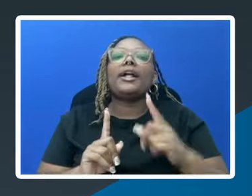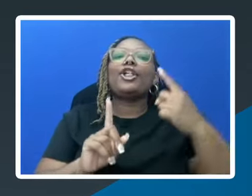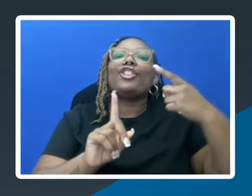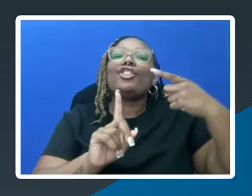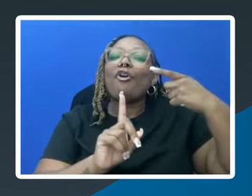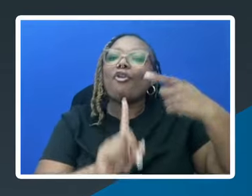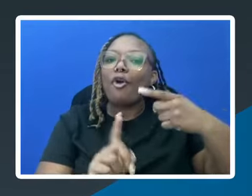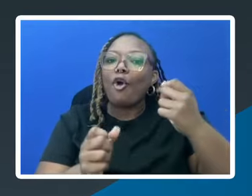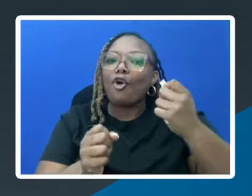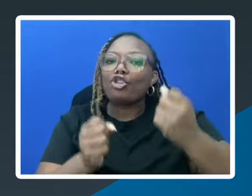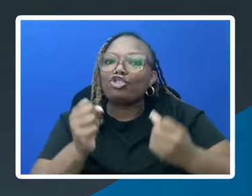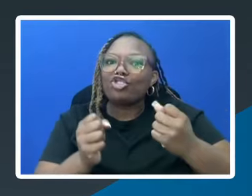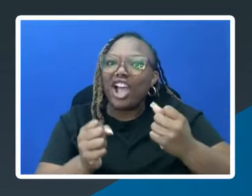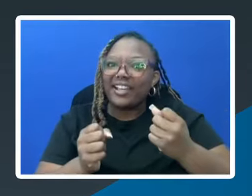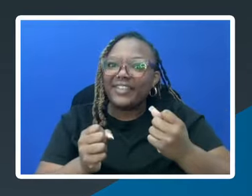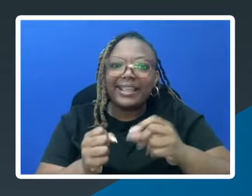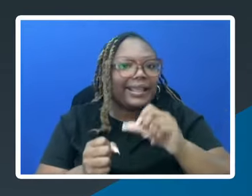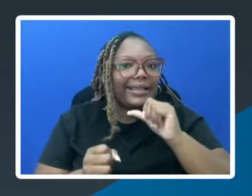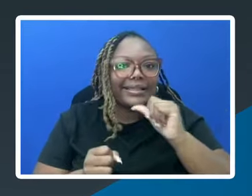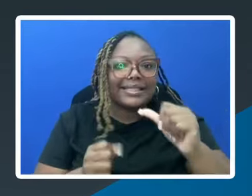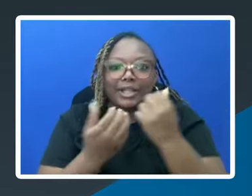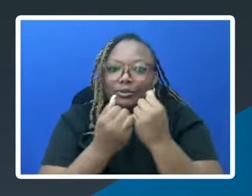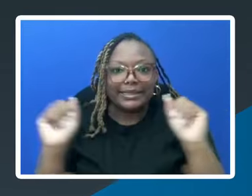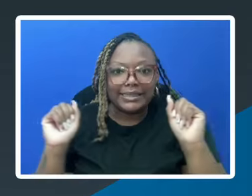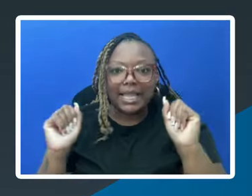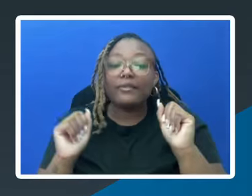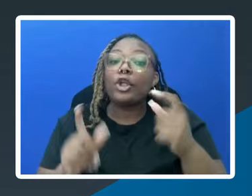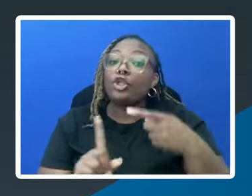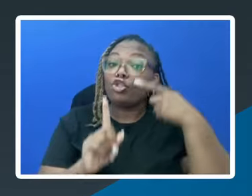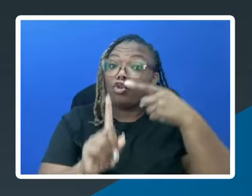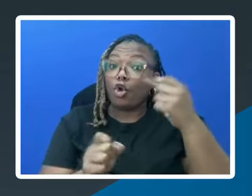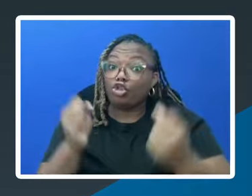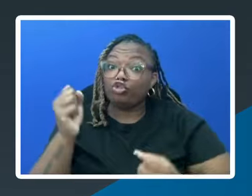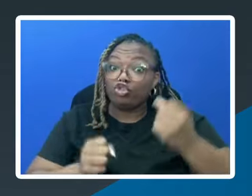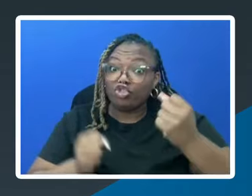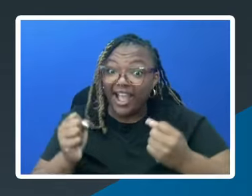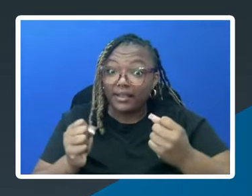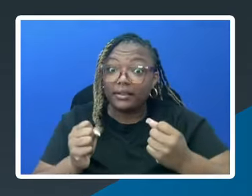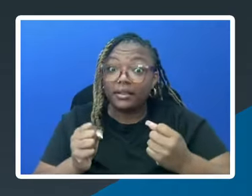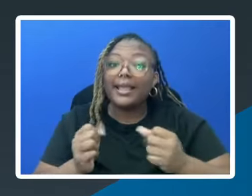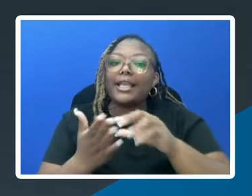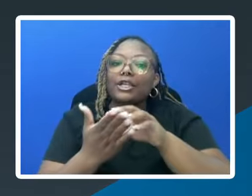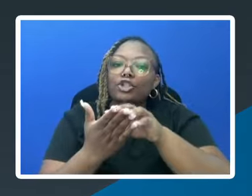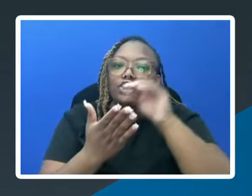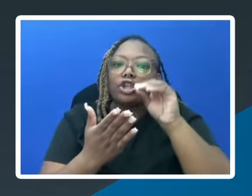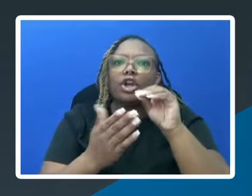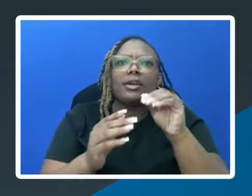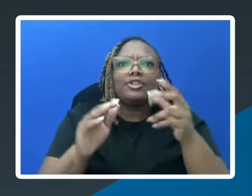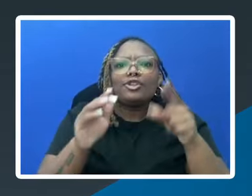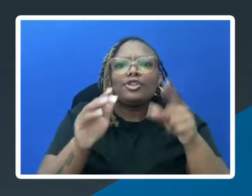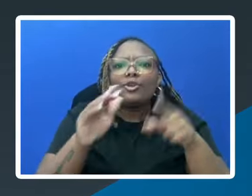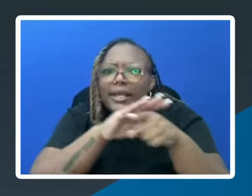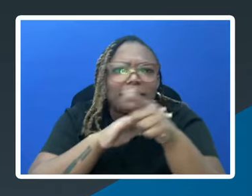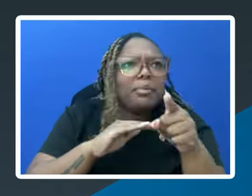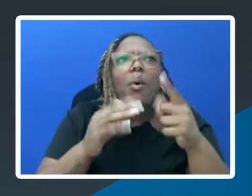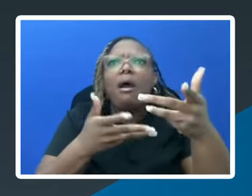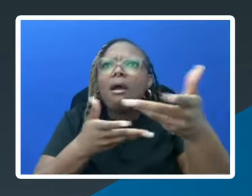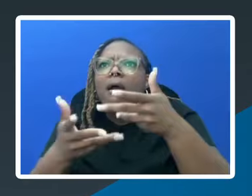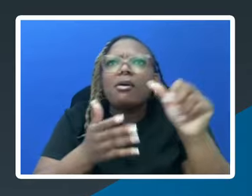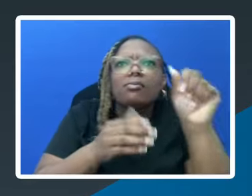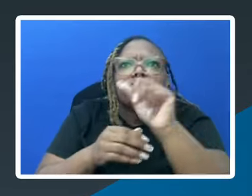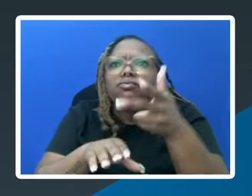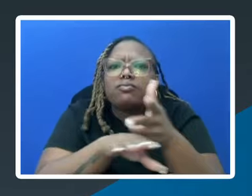car isn't to be safe. The goal of driving a car is to explore new places, to be able to engage with people that aren't